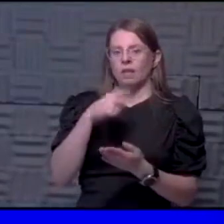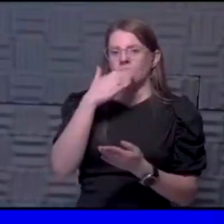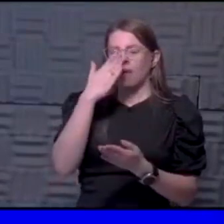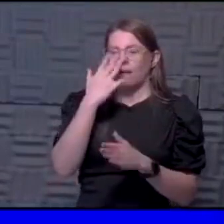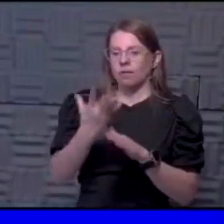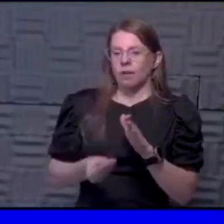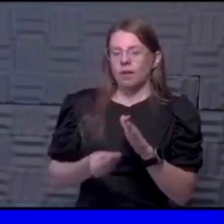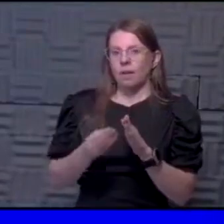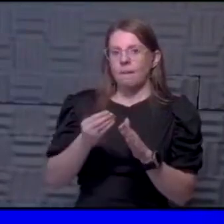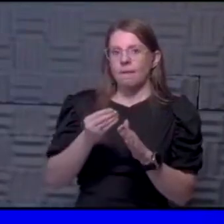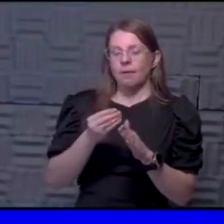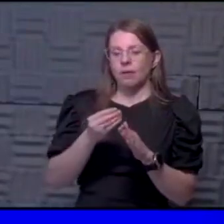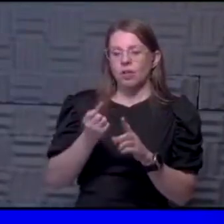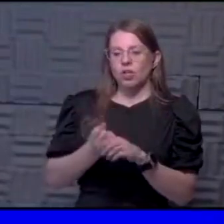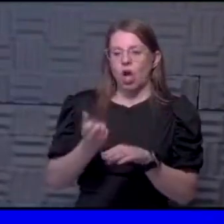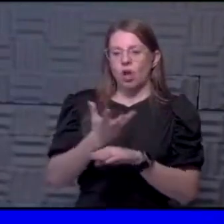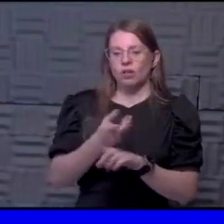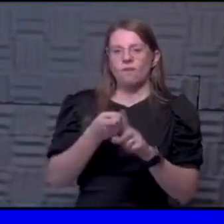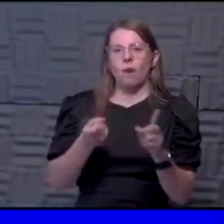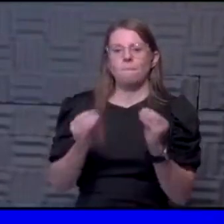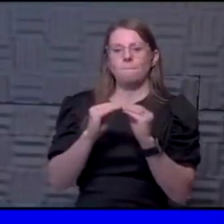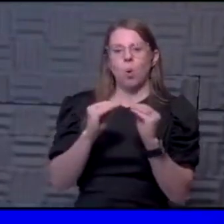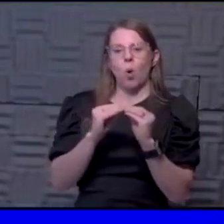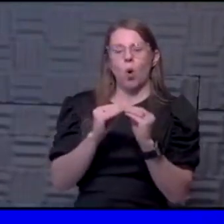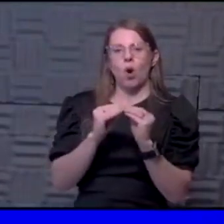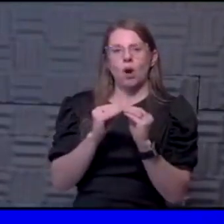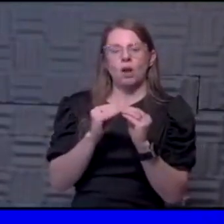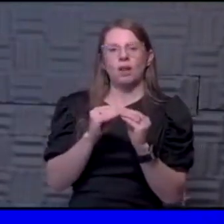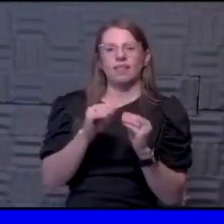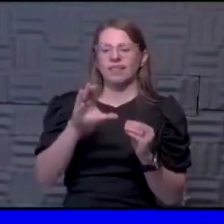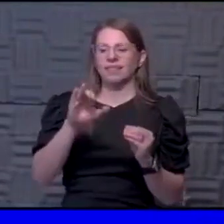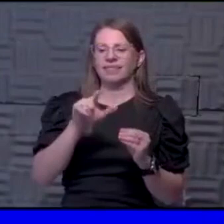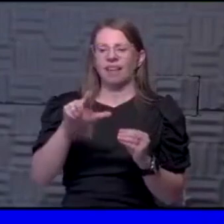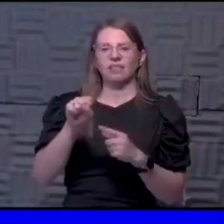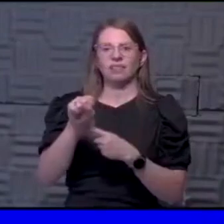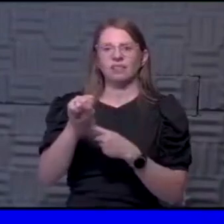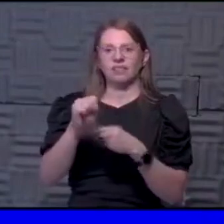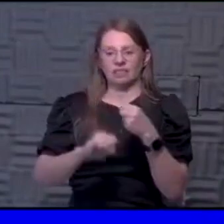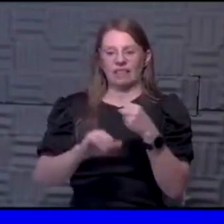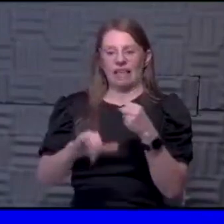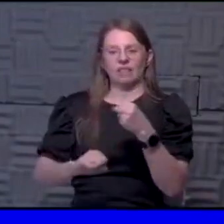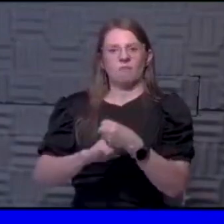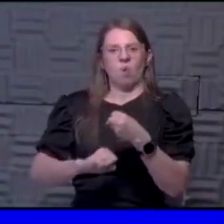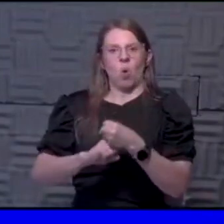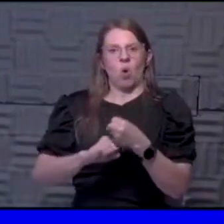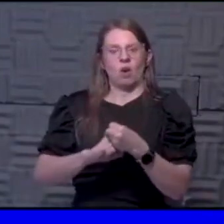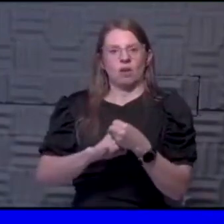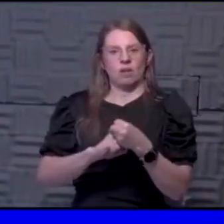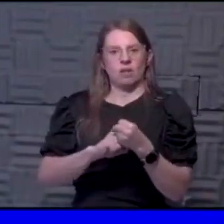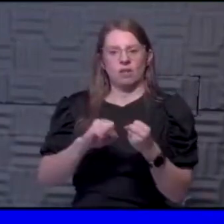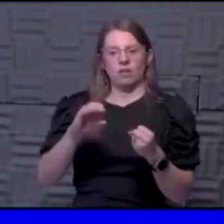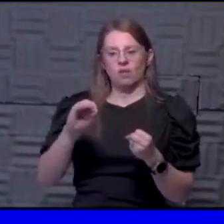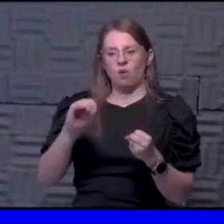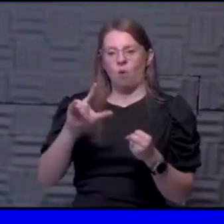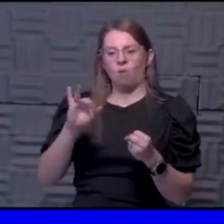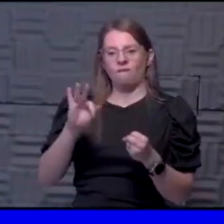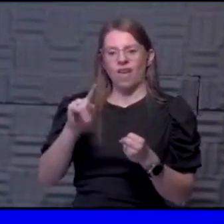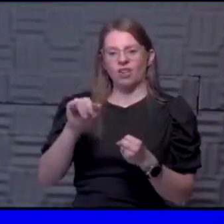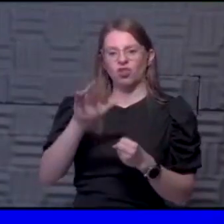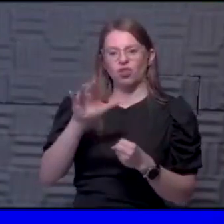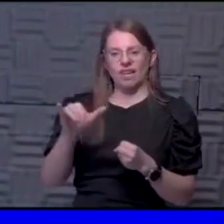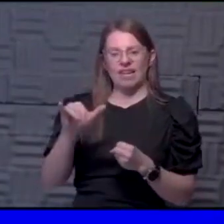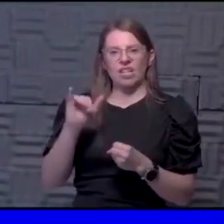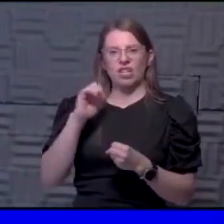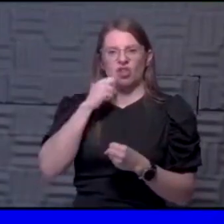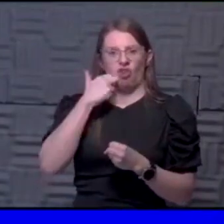of smell, was due to more of the sustenticular cells, or those cells that support those olfactory nerves. And